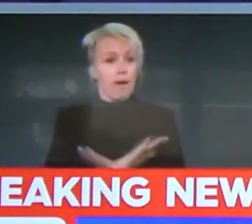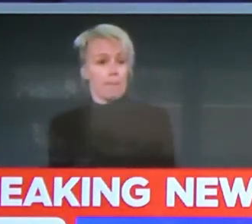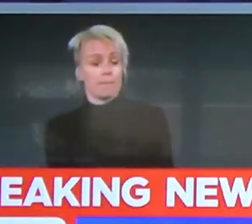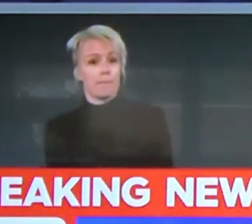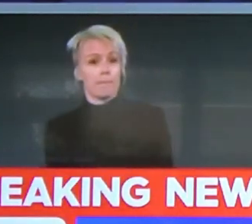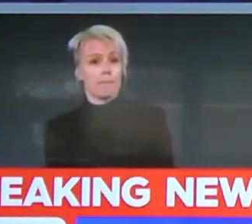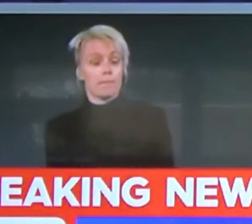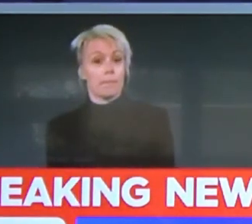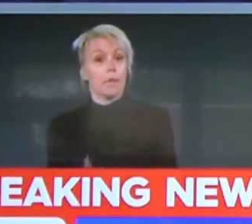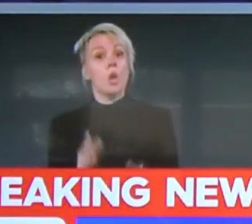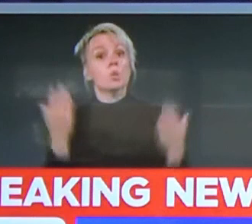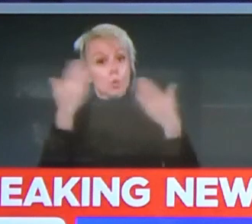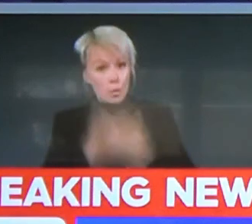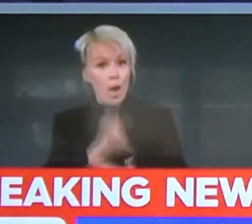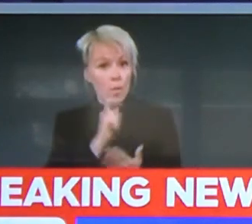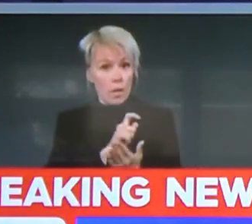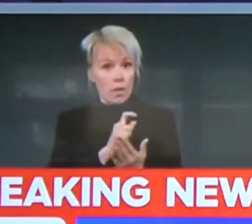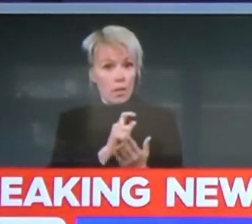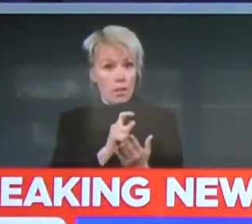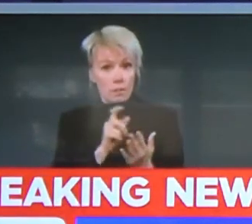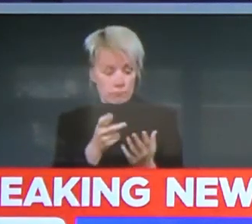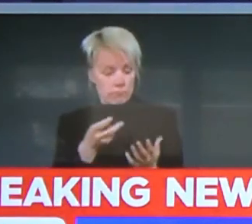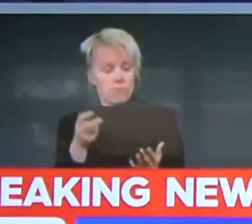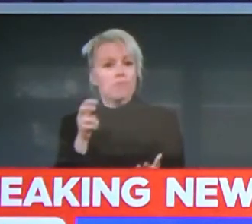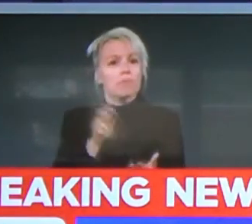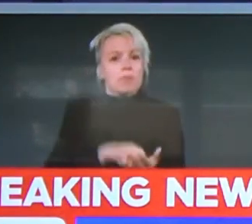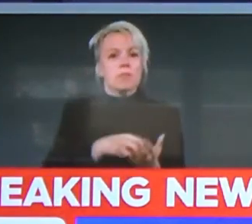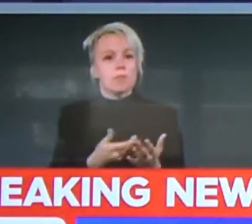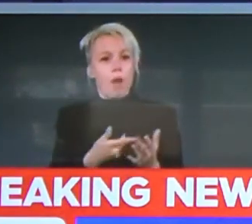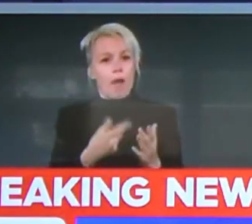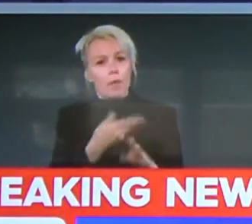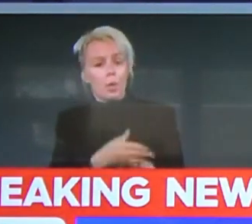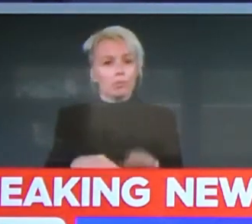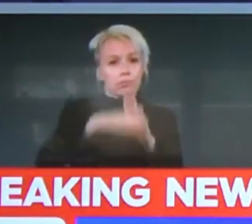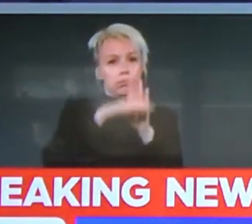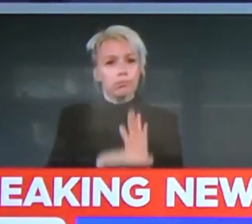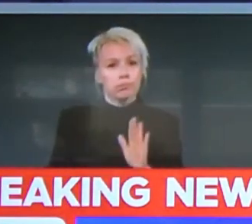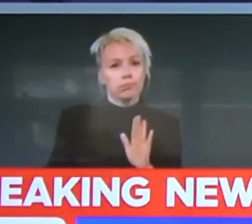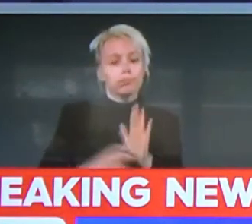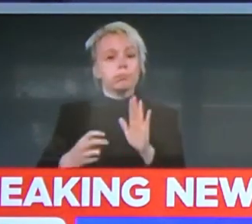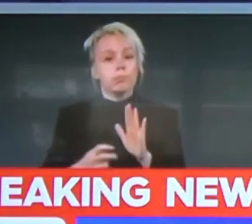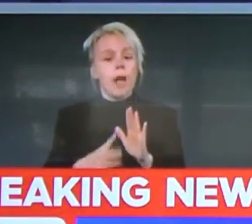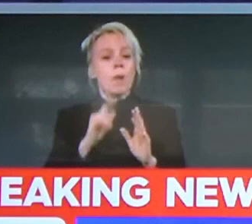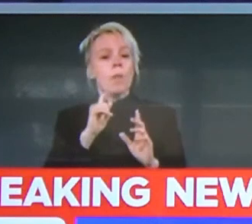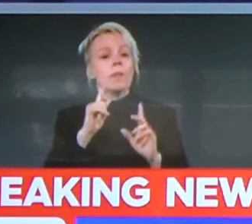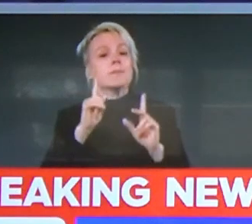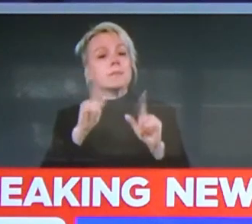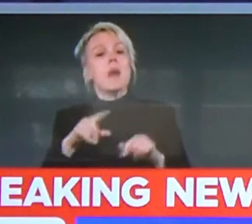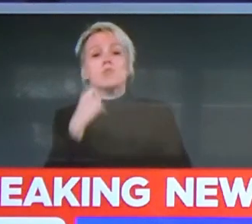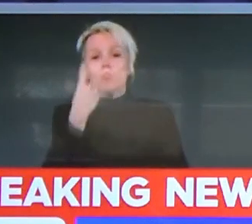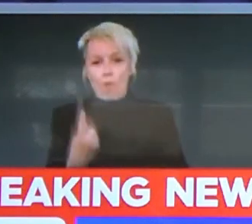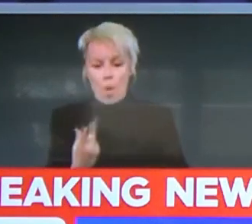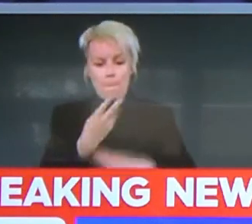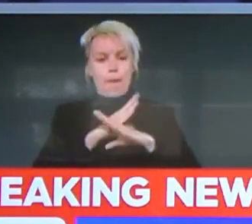as soon as that direction is signed off by the Health Minister, it will come into force then, and that will happen tomorrow. And just